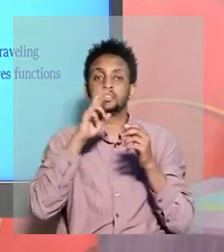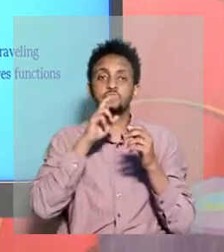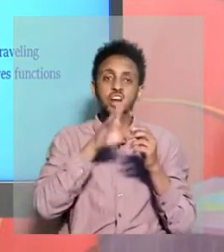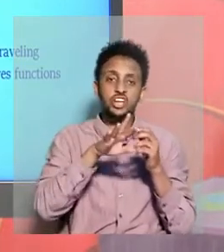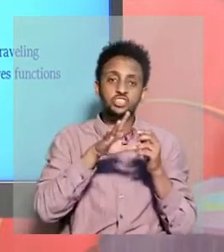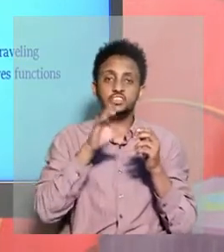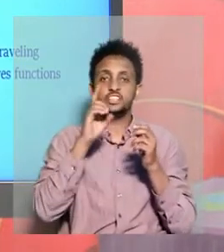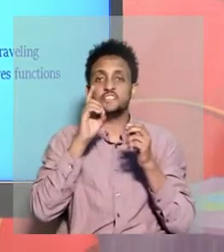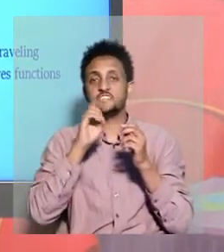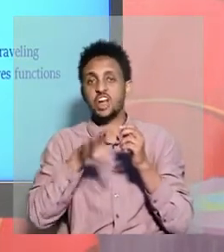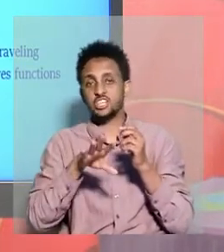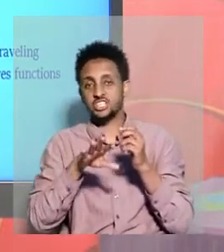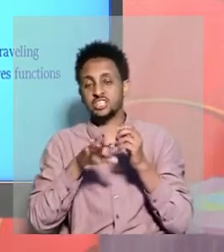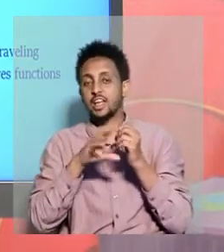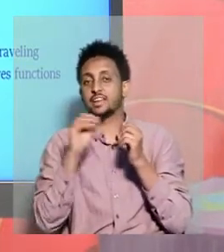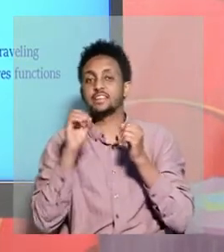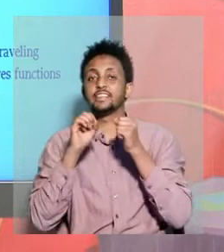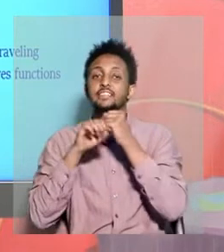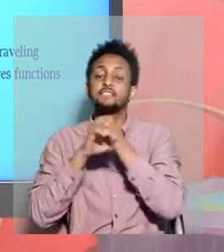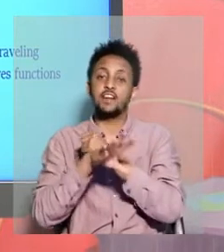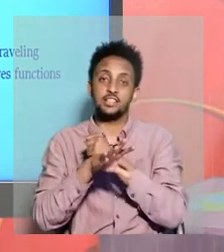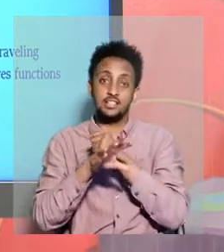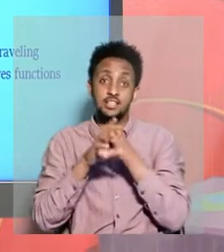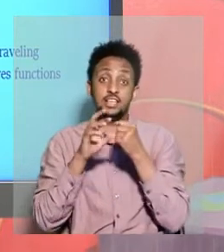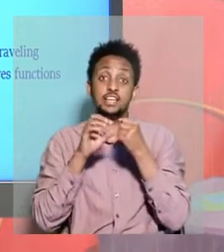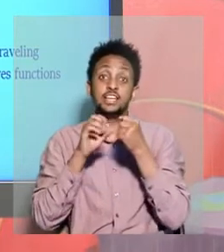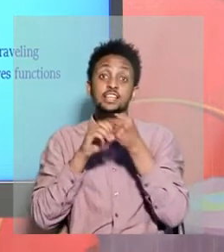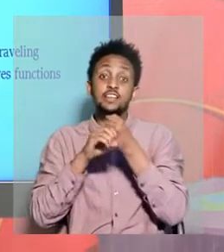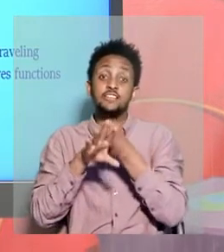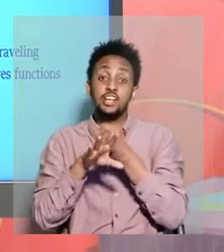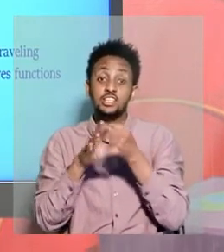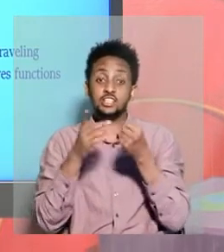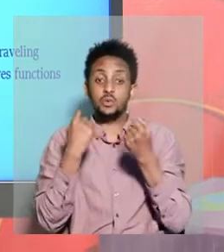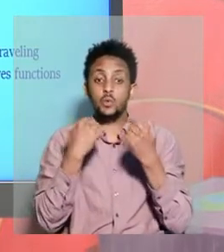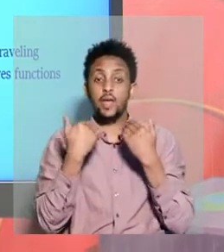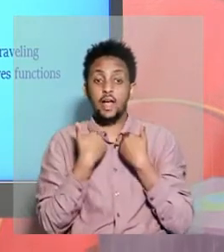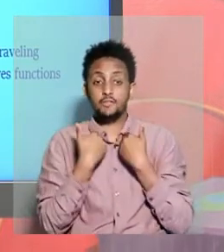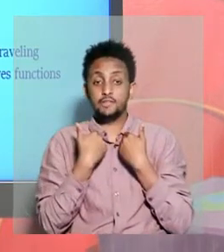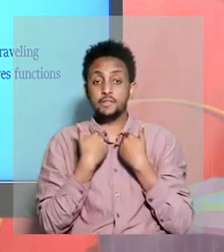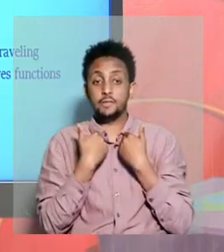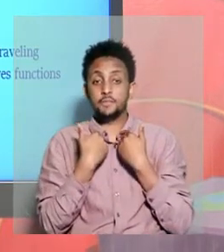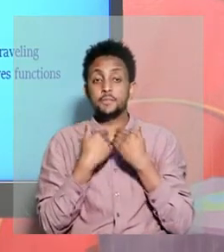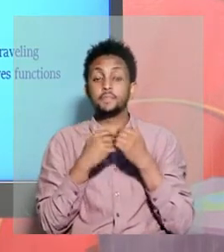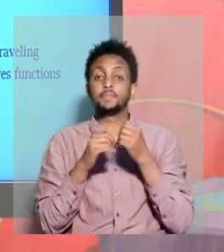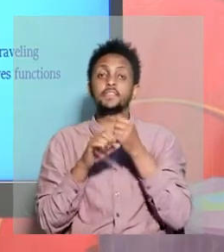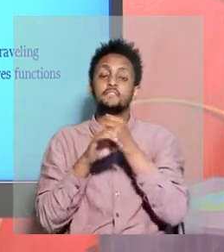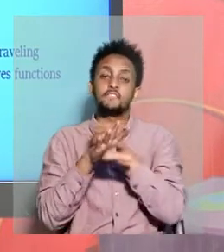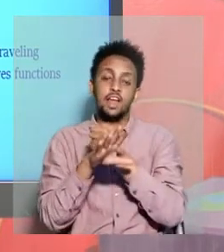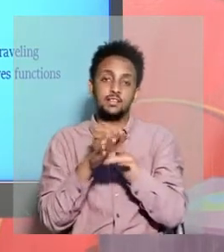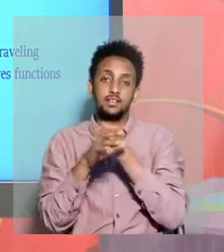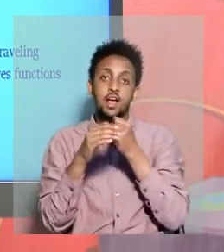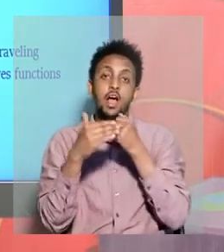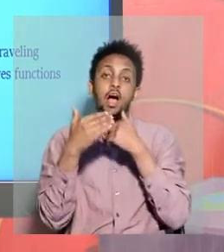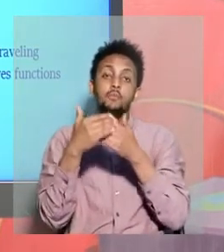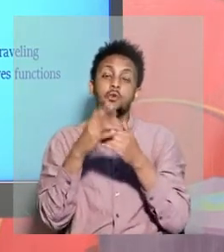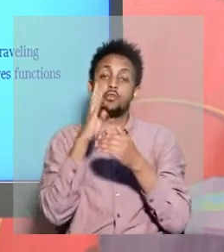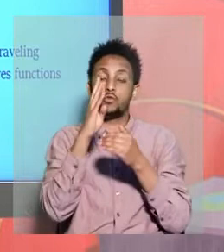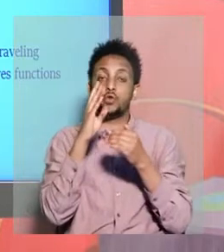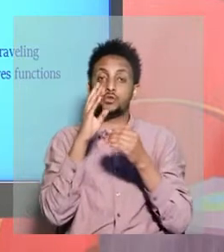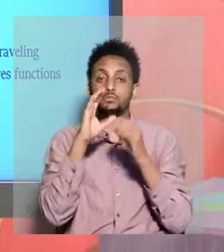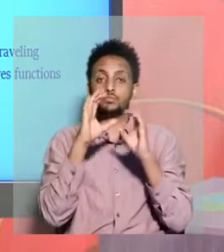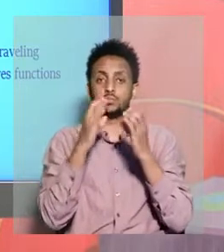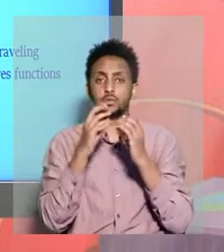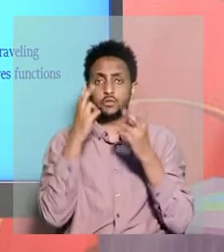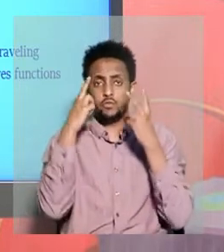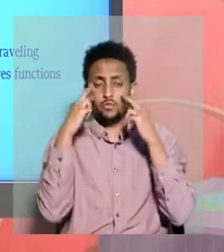refraction, diffraction, and interference. So reflection, here you have interference. So among the four properties, we